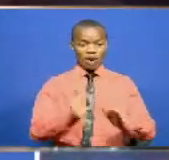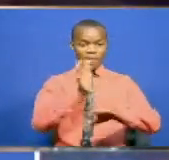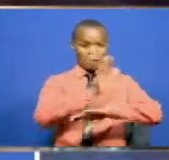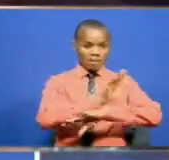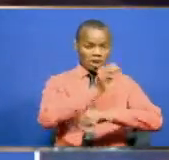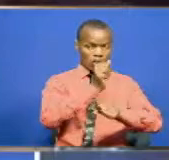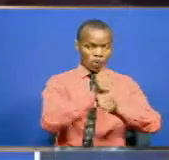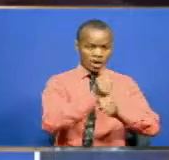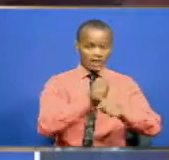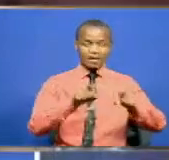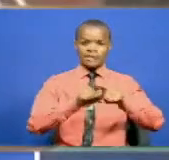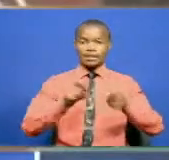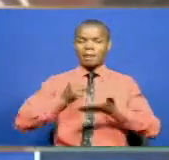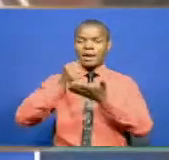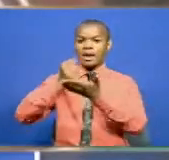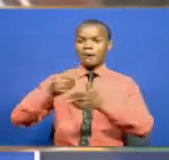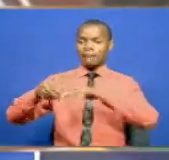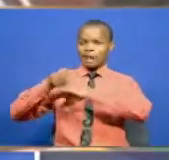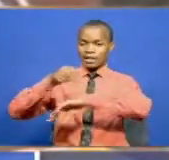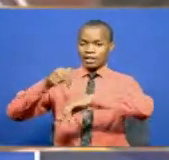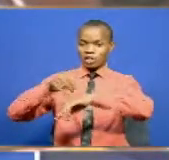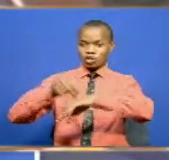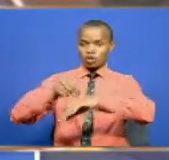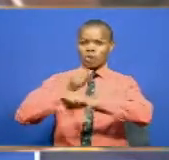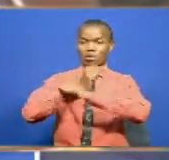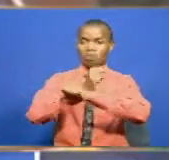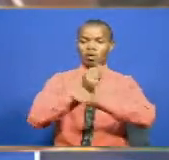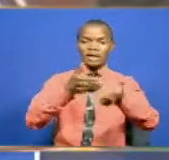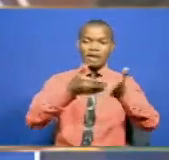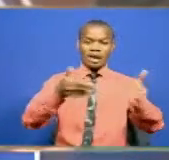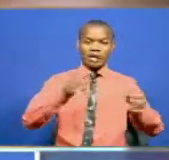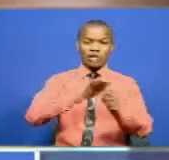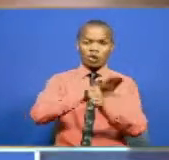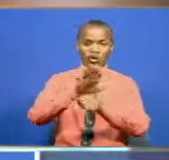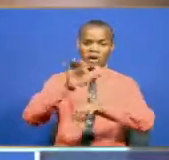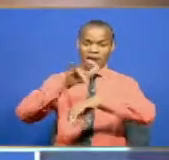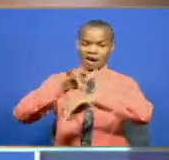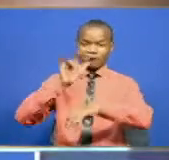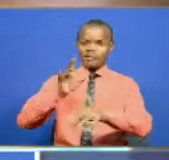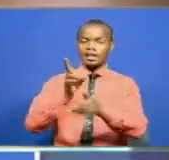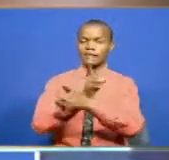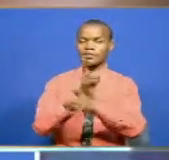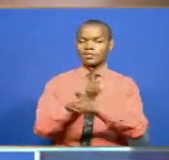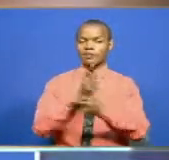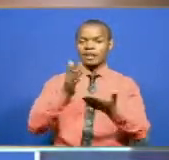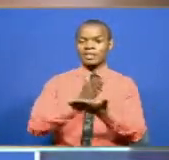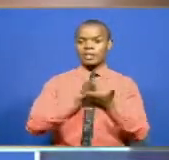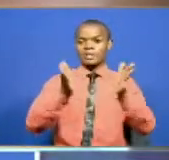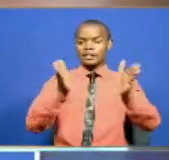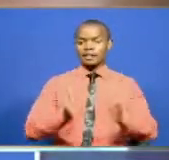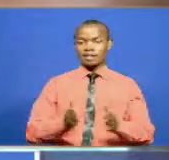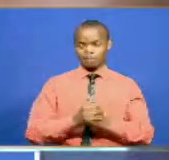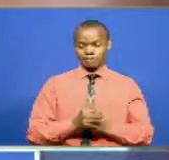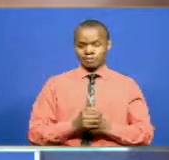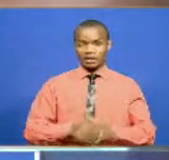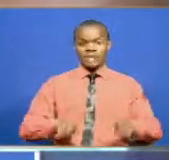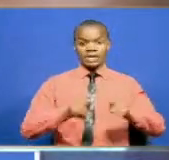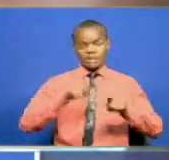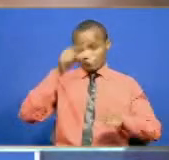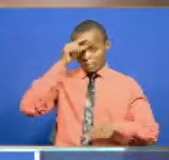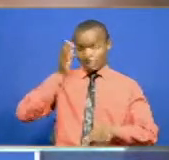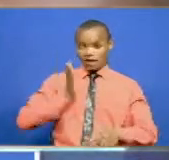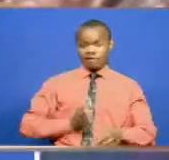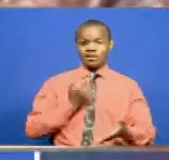the coronavirus pandemic that has battered nearly every sector. The Kakamega governor claimed the demands by healthcare workers